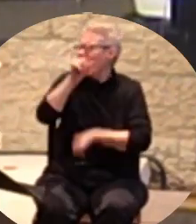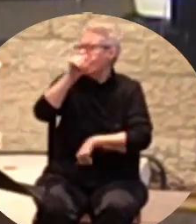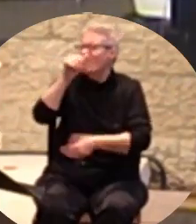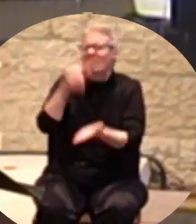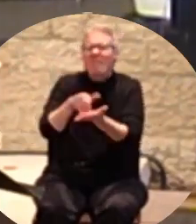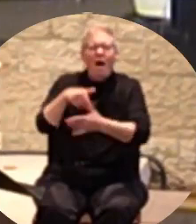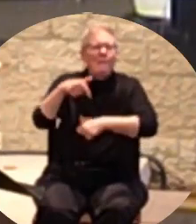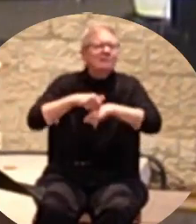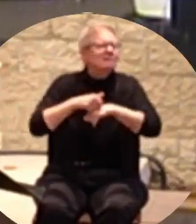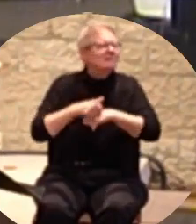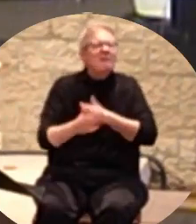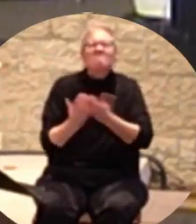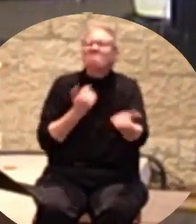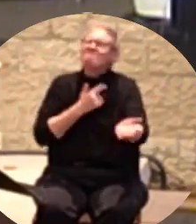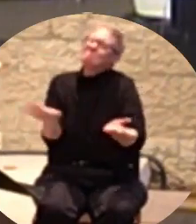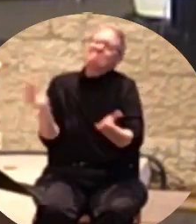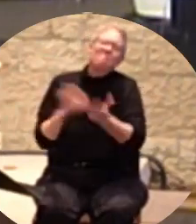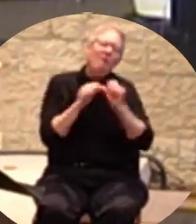again.